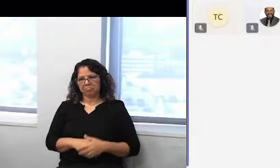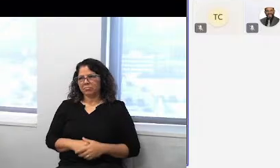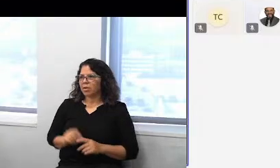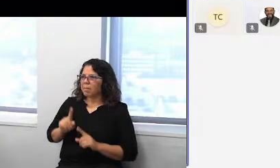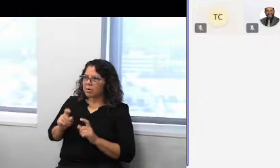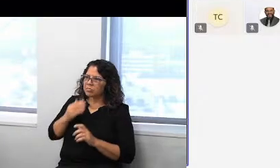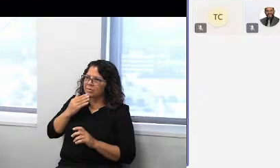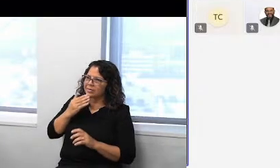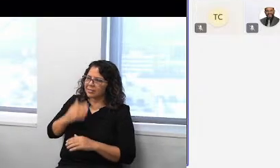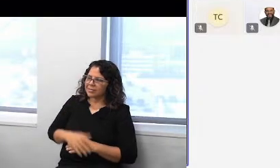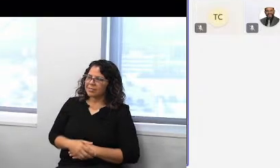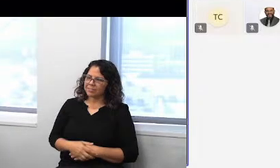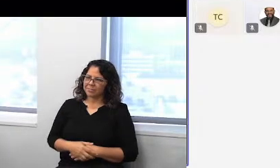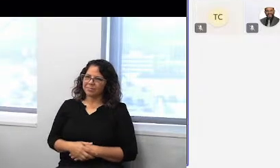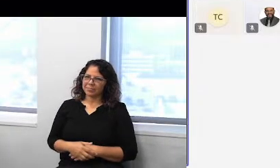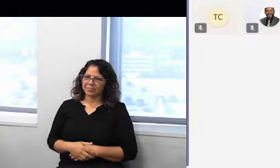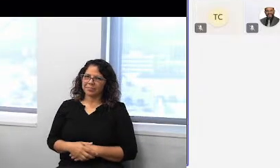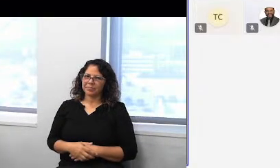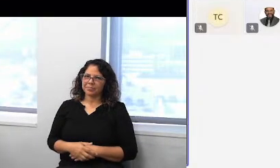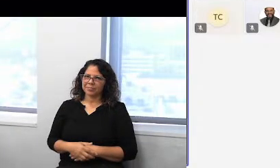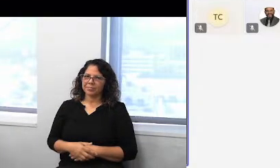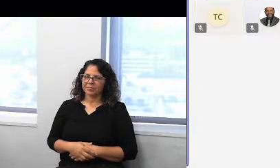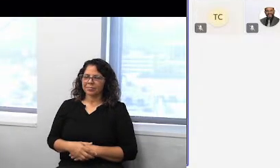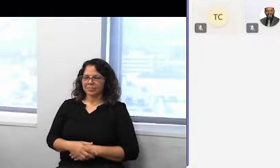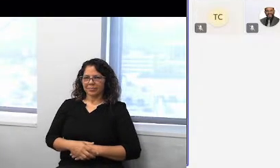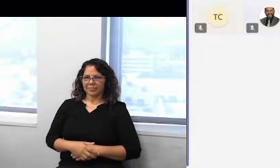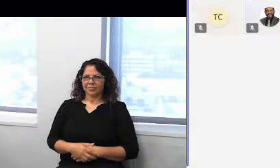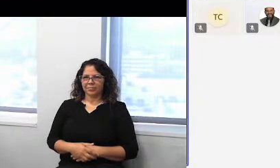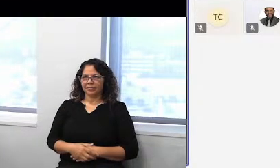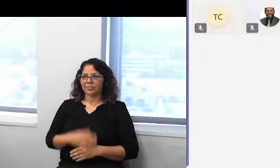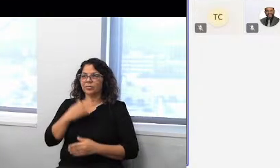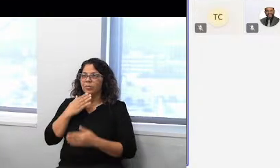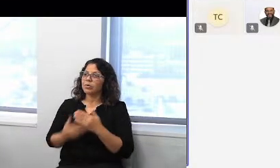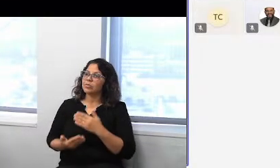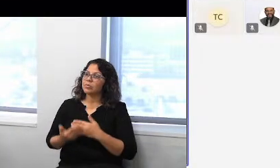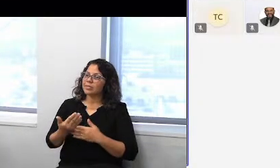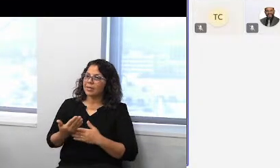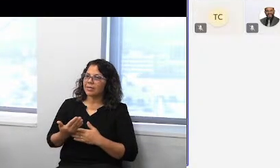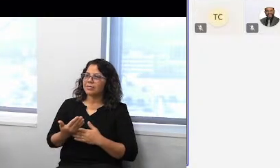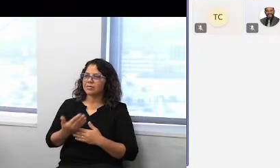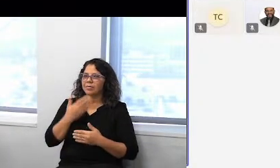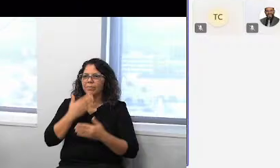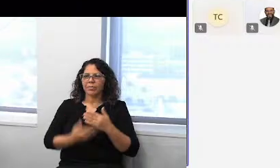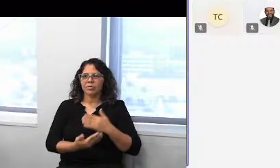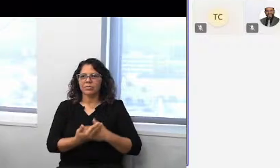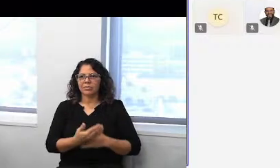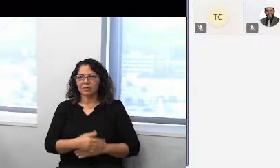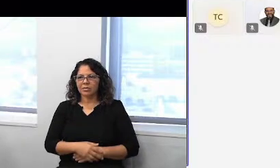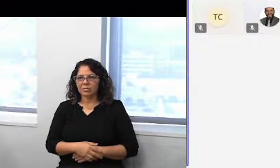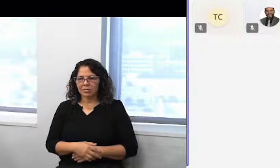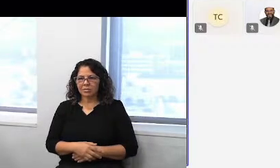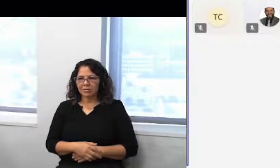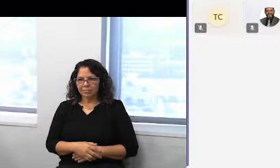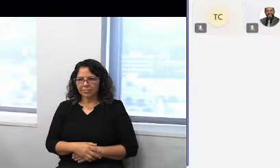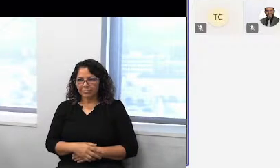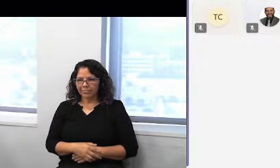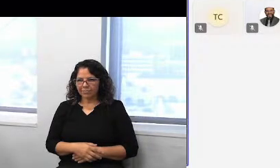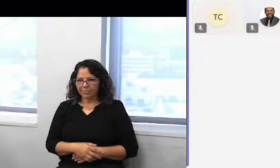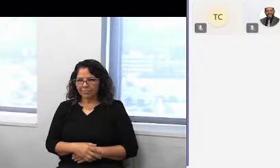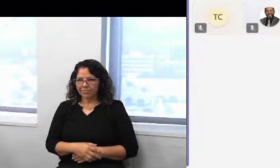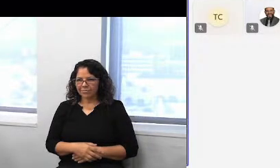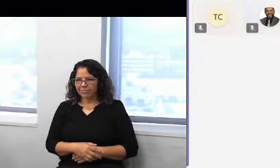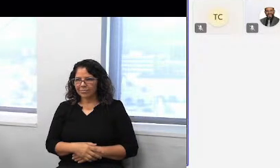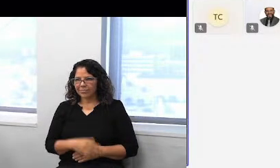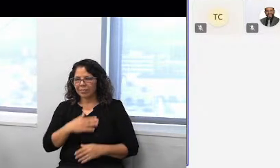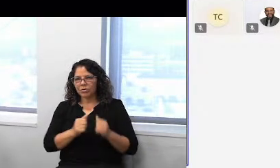Thank you, Mr. Schussman. Good morning, gentlemen. Good morning, panelists. Morning. My colleagues and I have designed these questions to be mostly